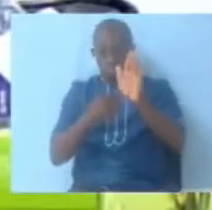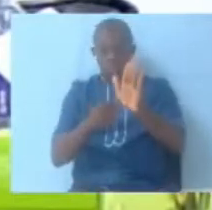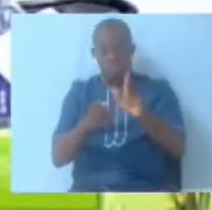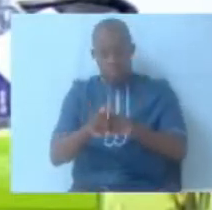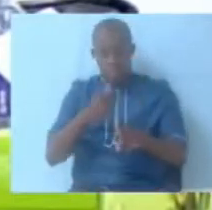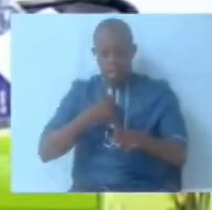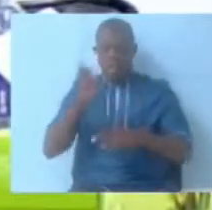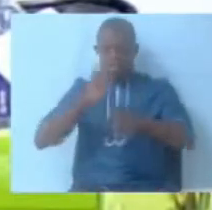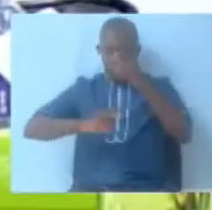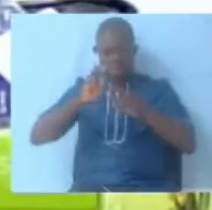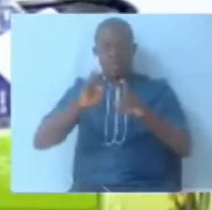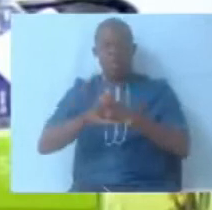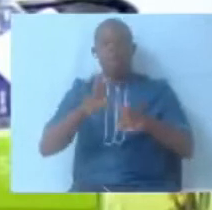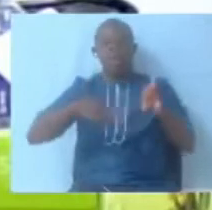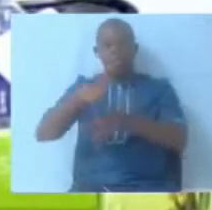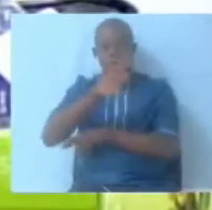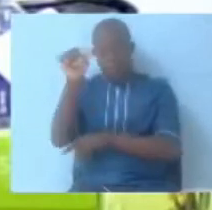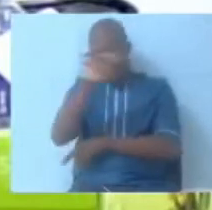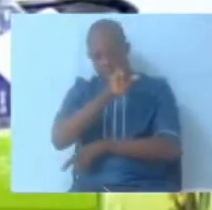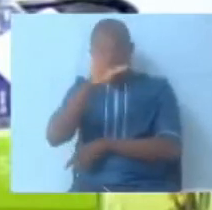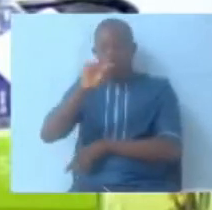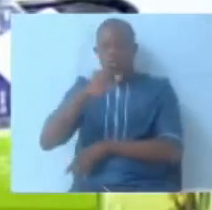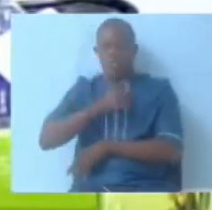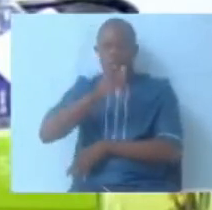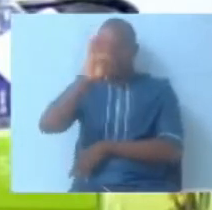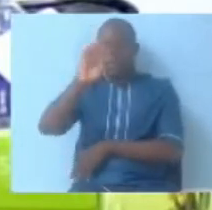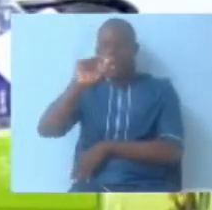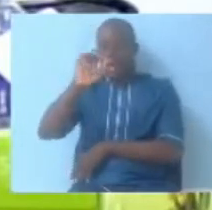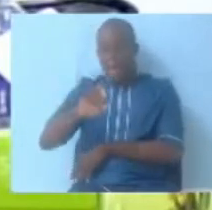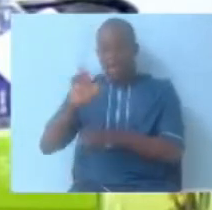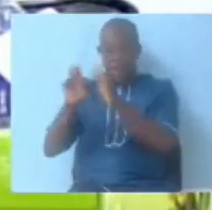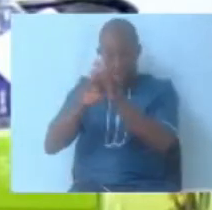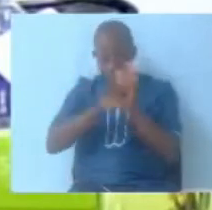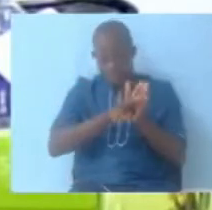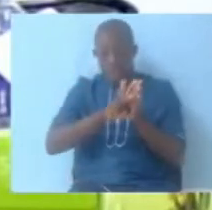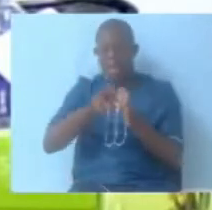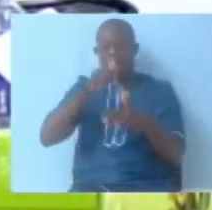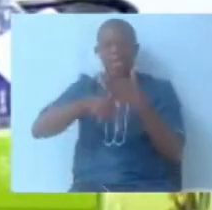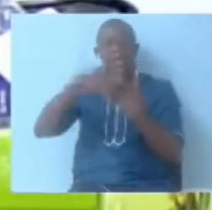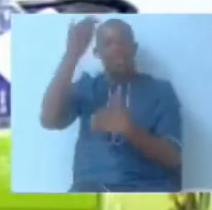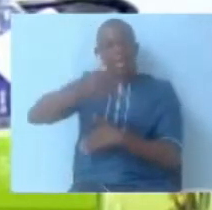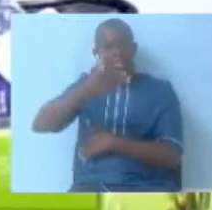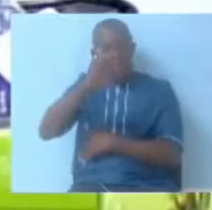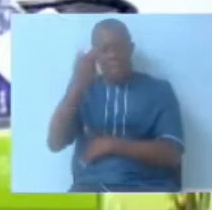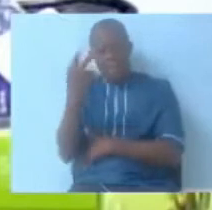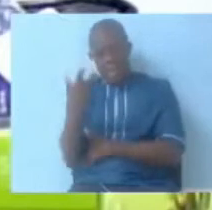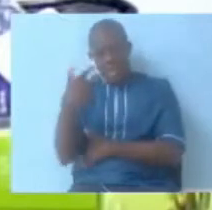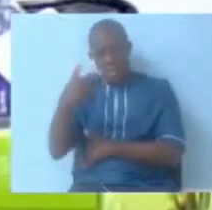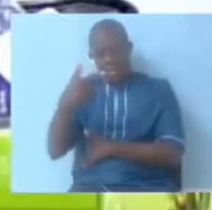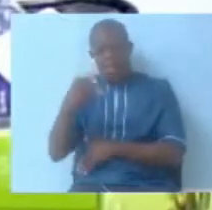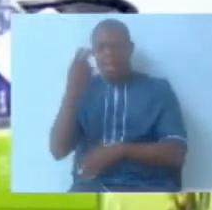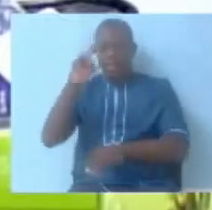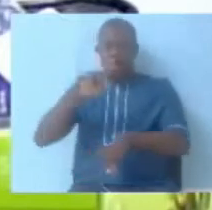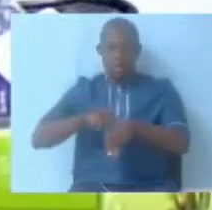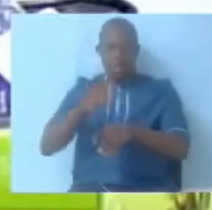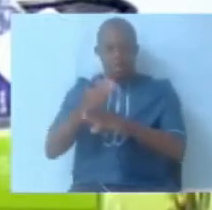my bar a second time in 1998. Between nata muru katana bar ni noma sata memwa sinya flanjangu ti